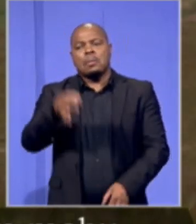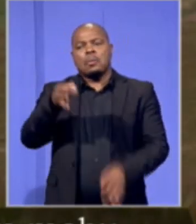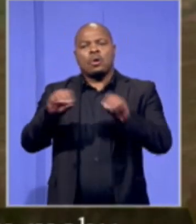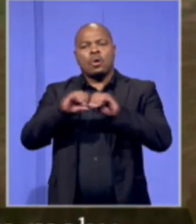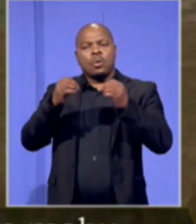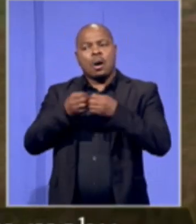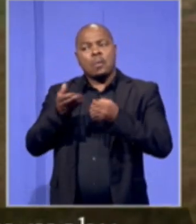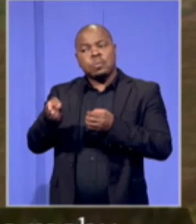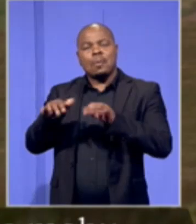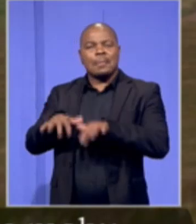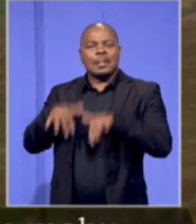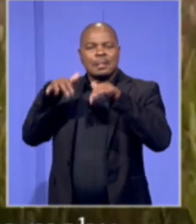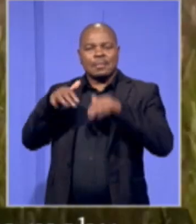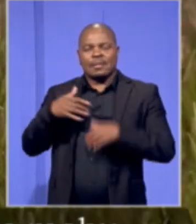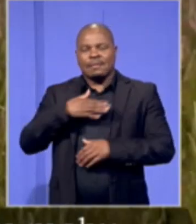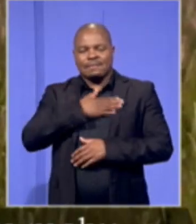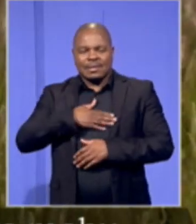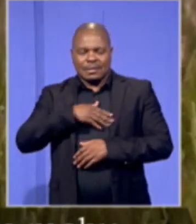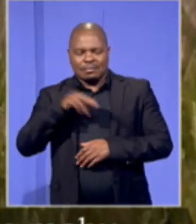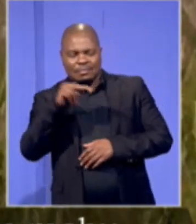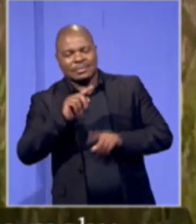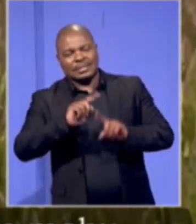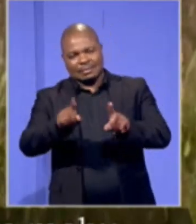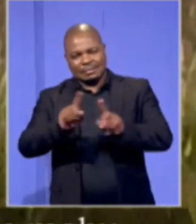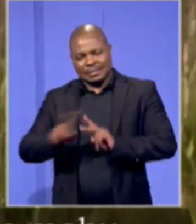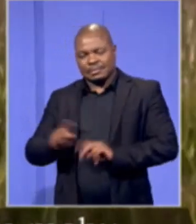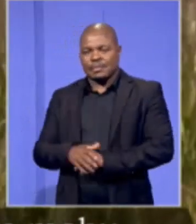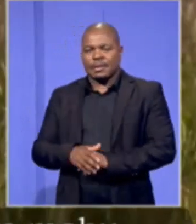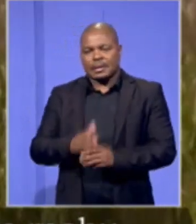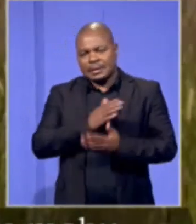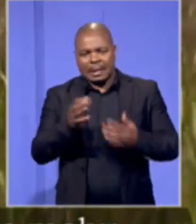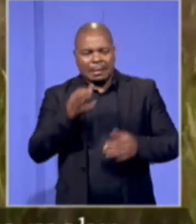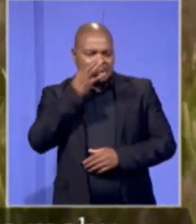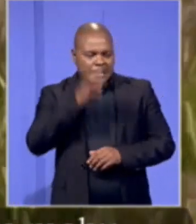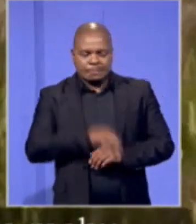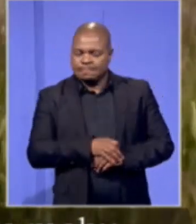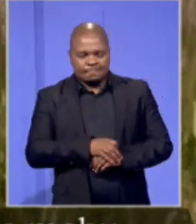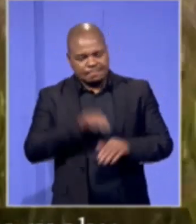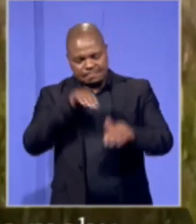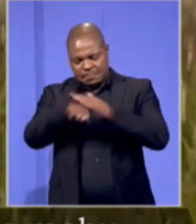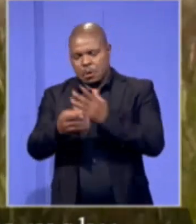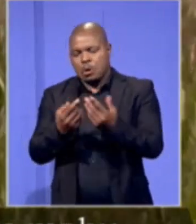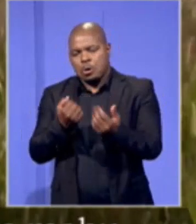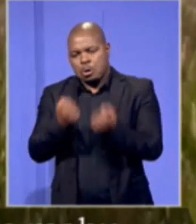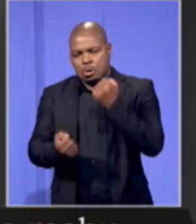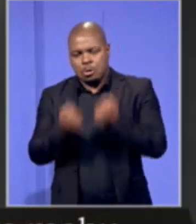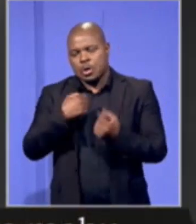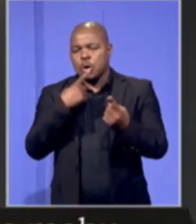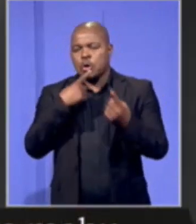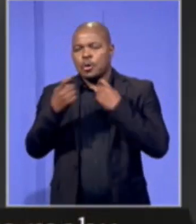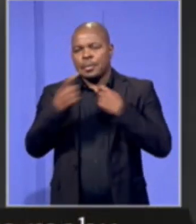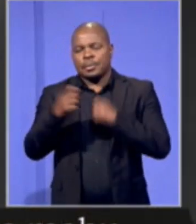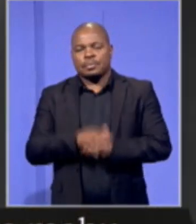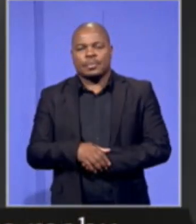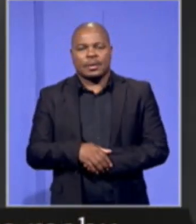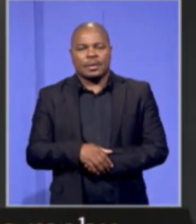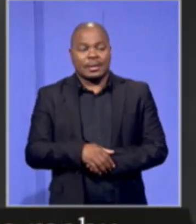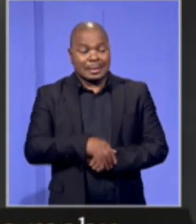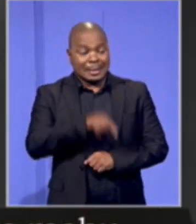parlamenteng e hlaisitse maikutlo a fapaneng ka molao ona mo e meng e tshositseng ka ho makalla mmuso kgotla. It is a direct attack